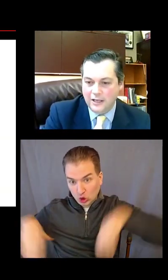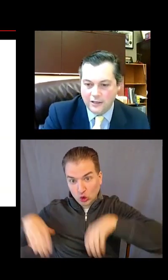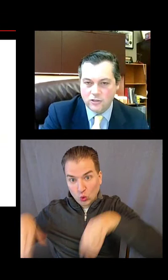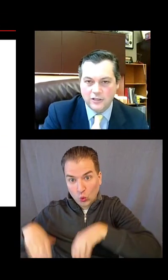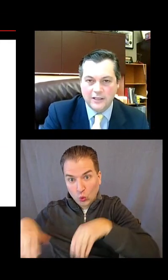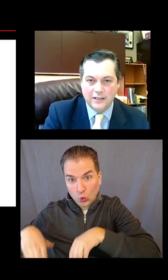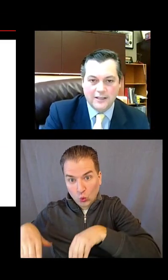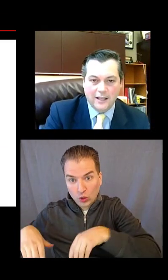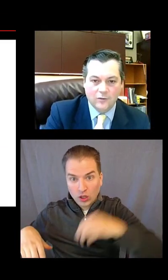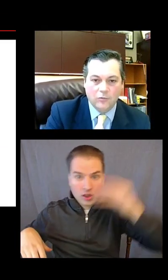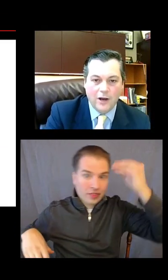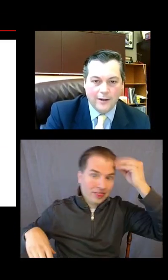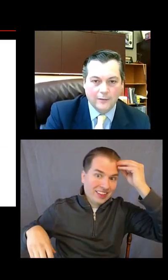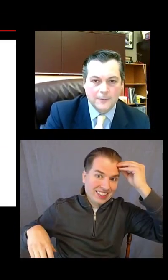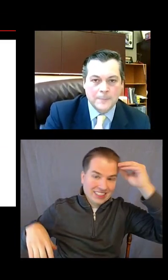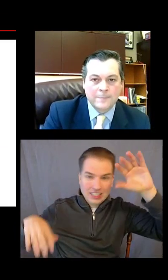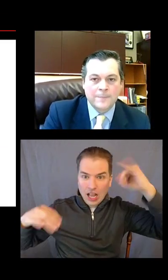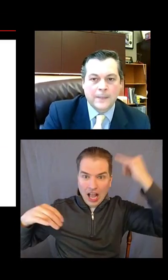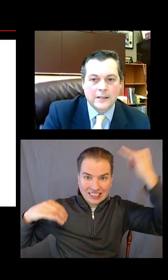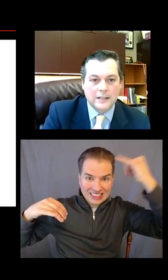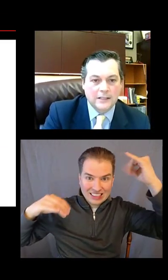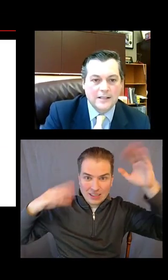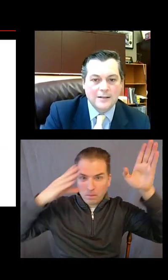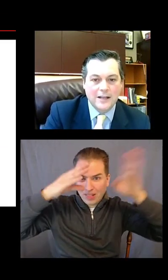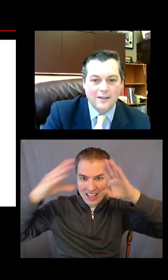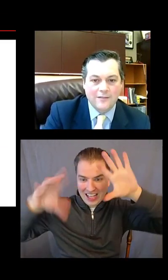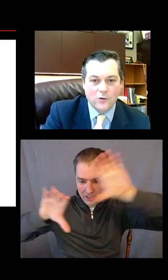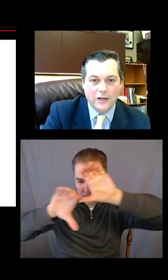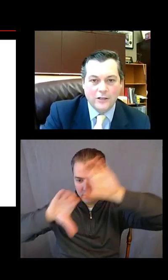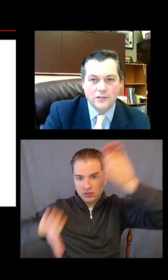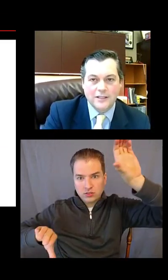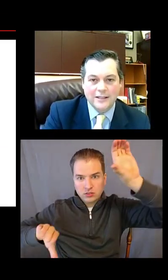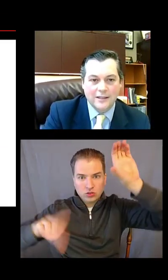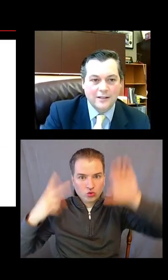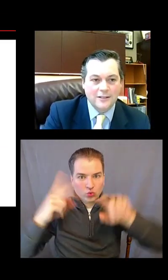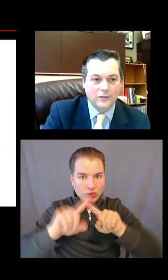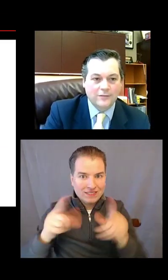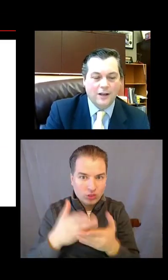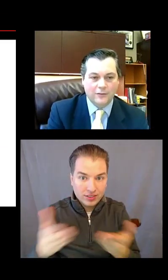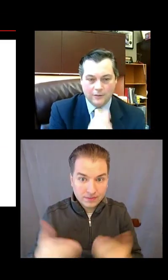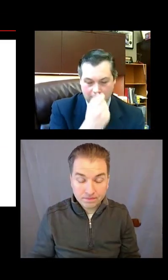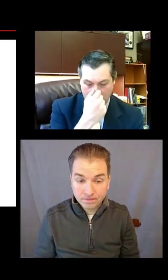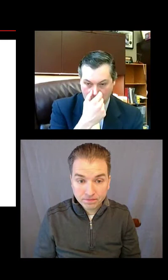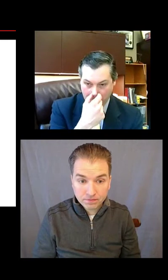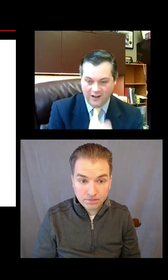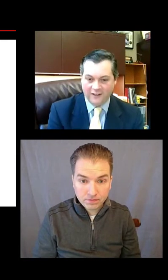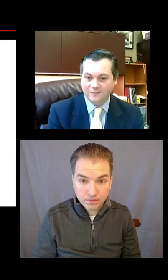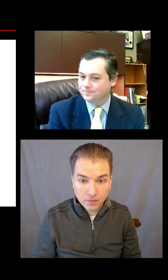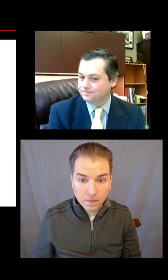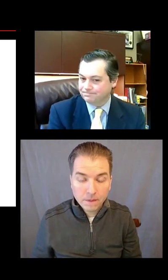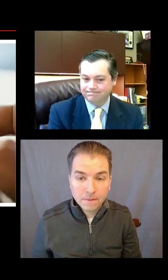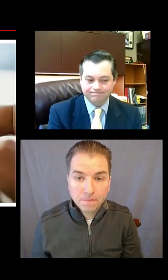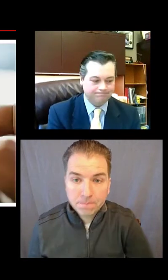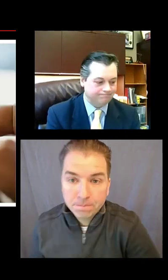commercialization and actually the sale of a product. Does anybody have any questions on the things that we've covered so